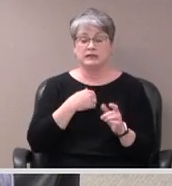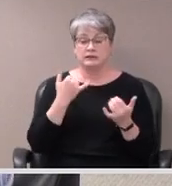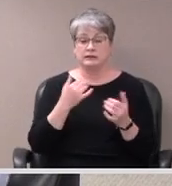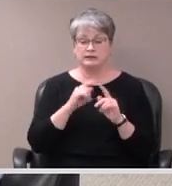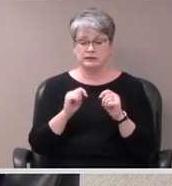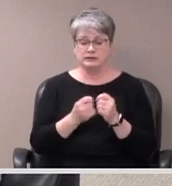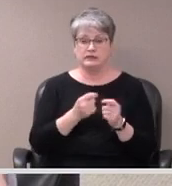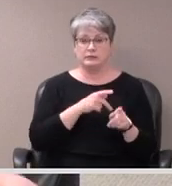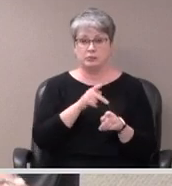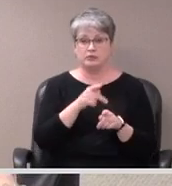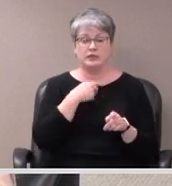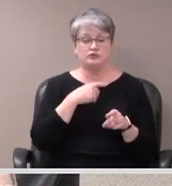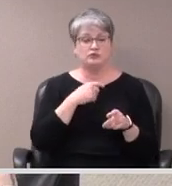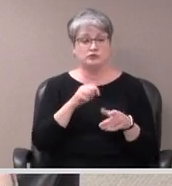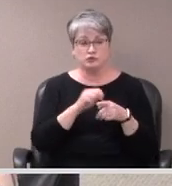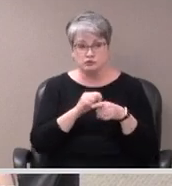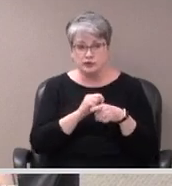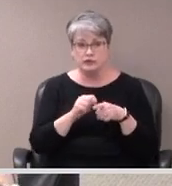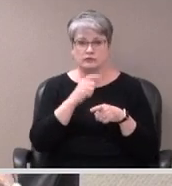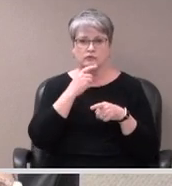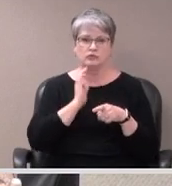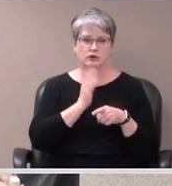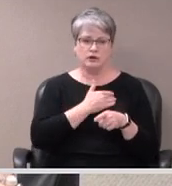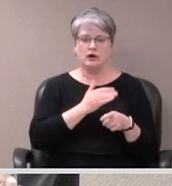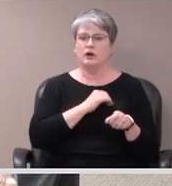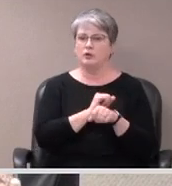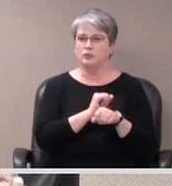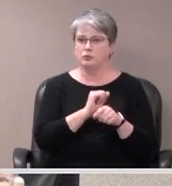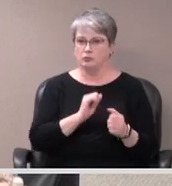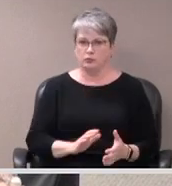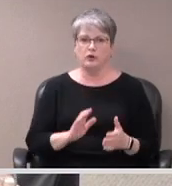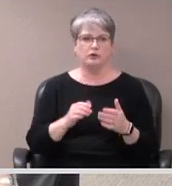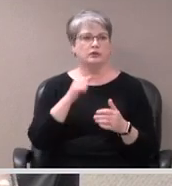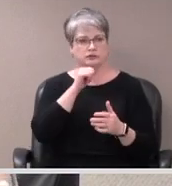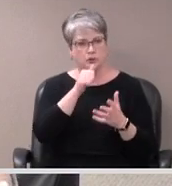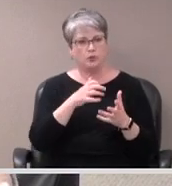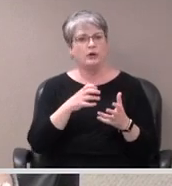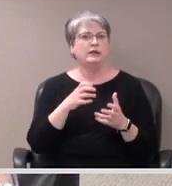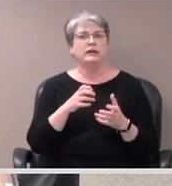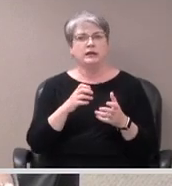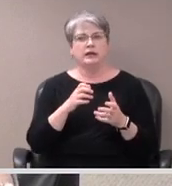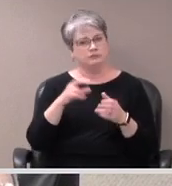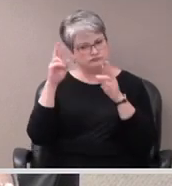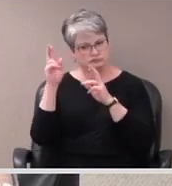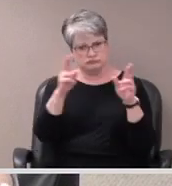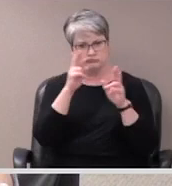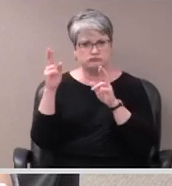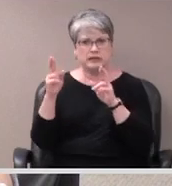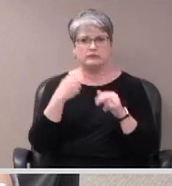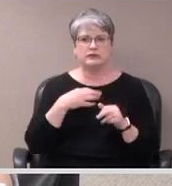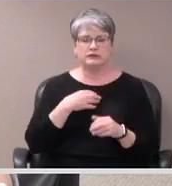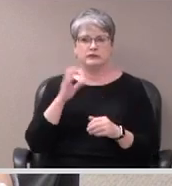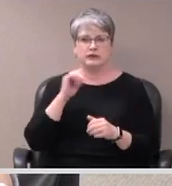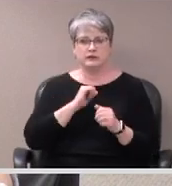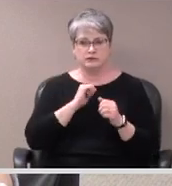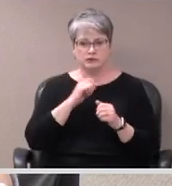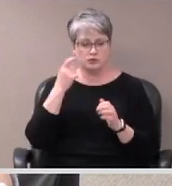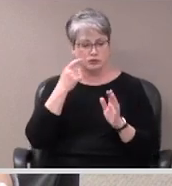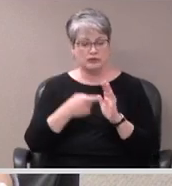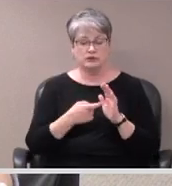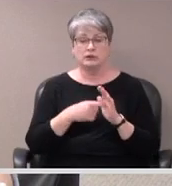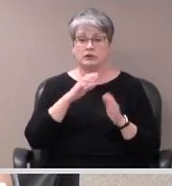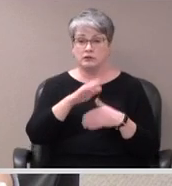professional training to our employees based on an uncompromising respect for the dignity of all, and a recognition that best practice